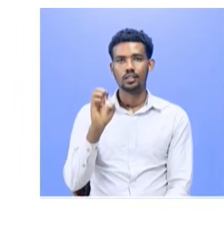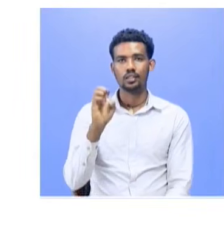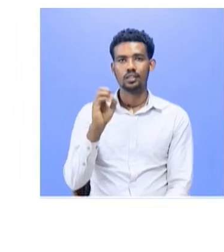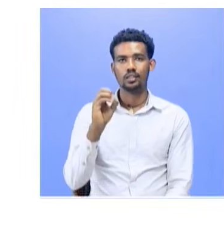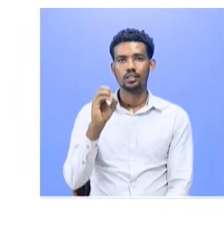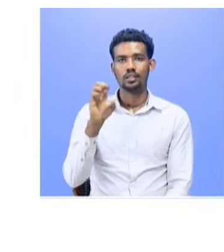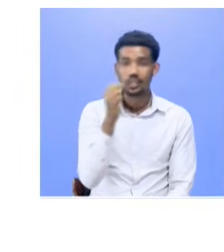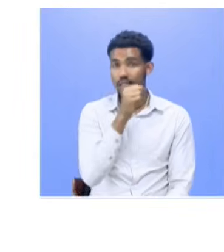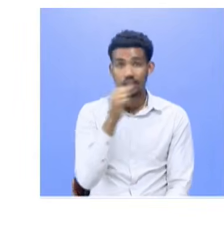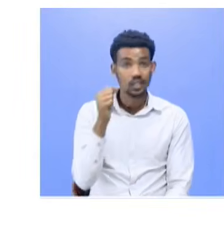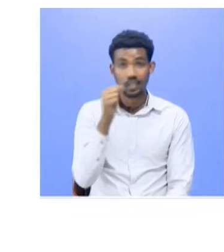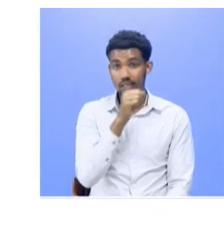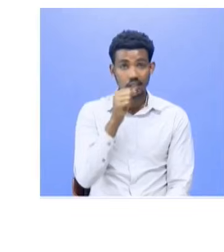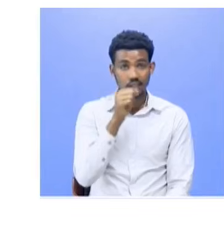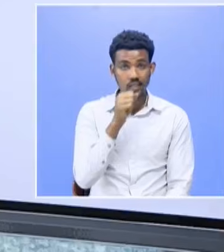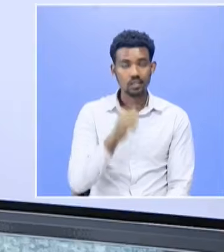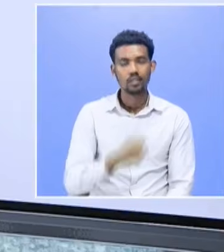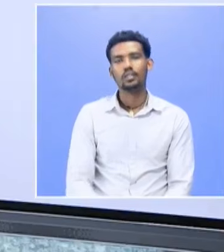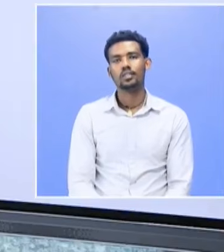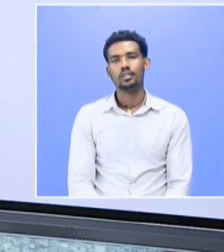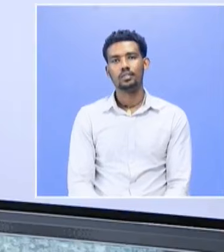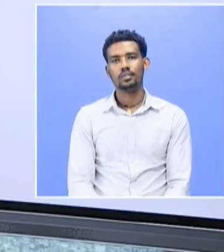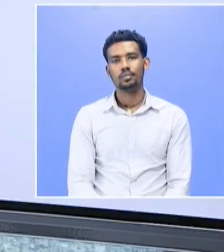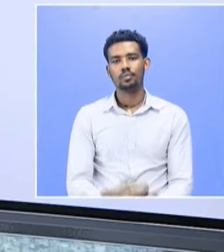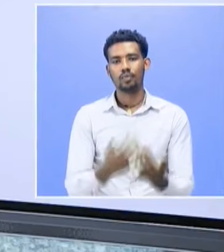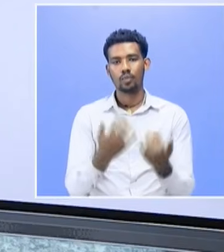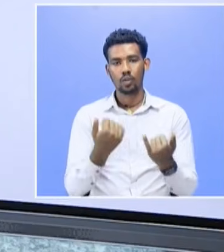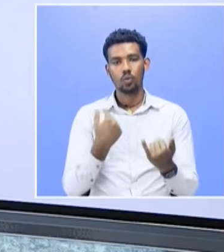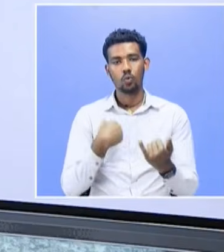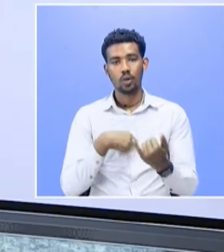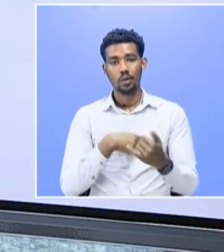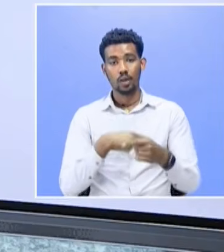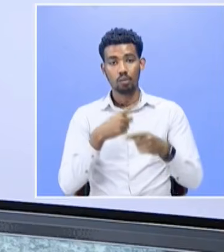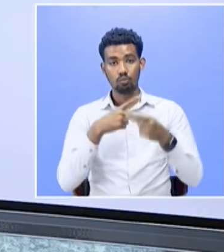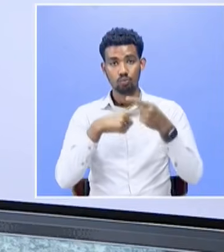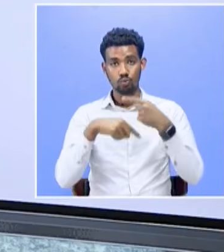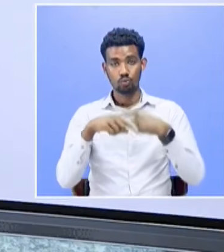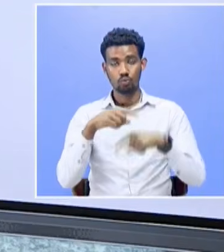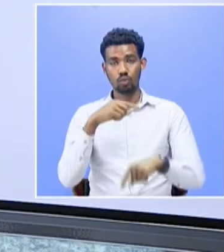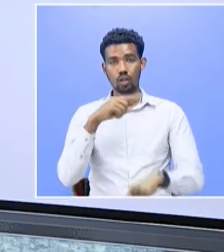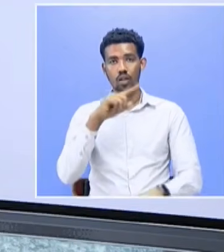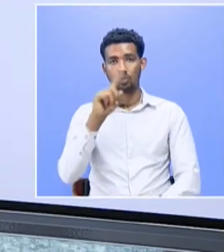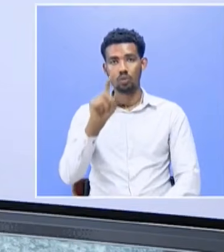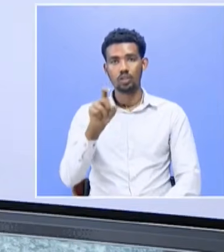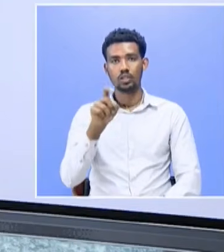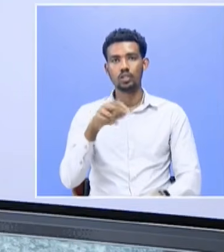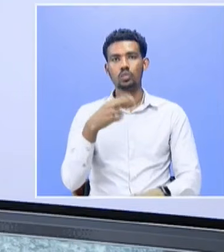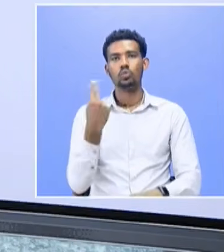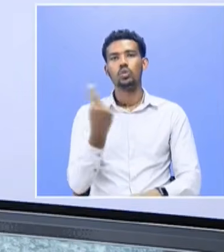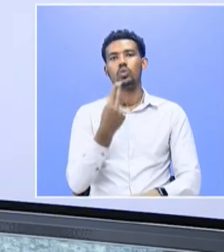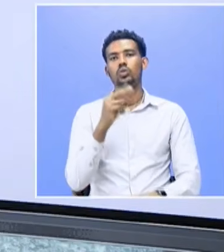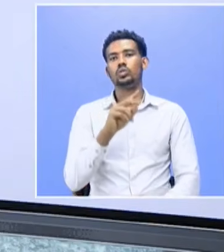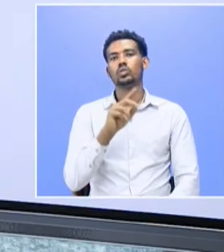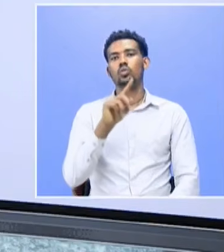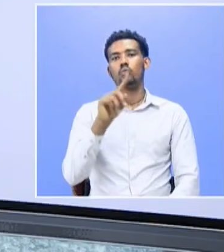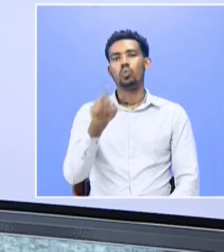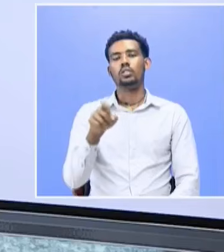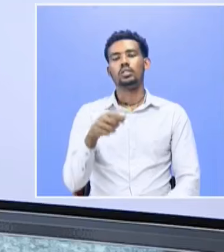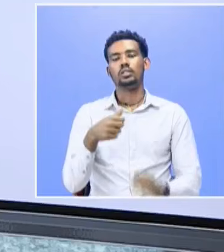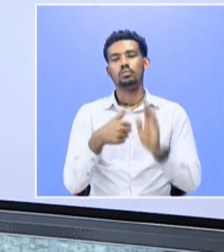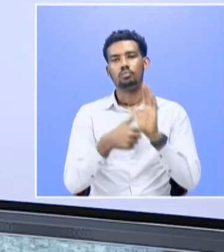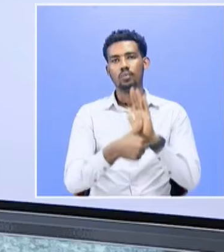singing? Here is, when we come to question, let us use question mark. Does